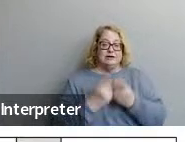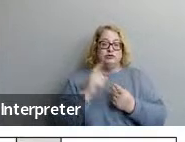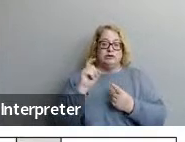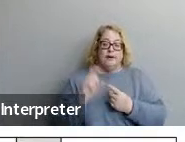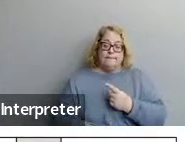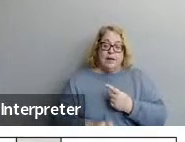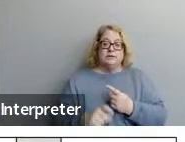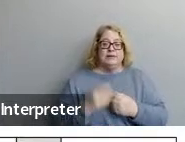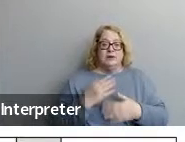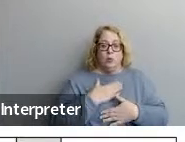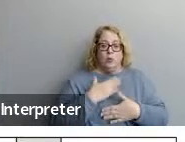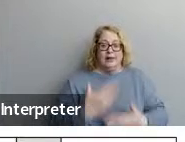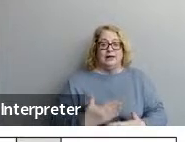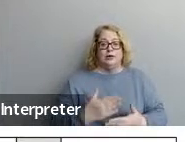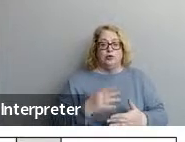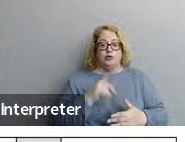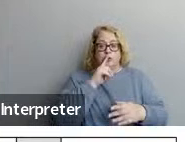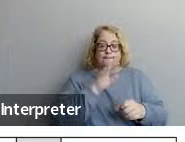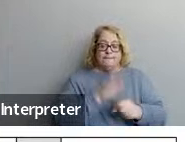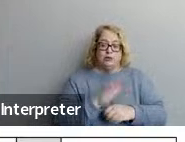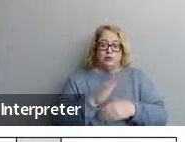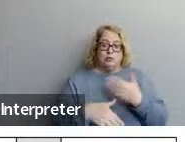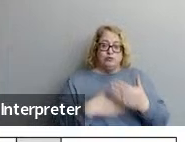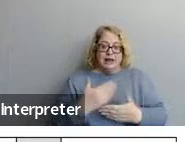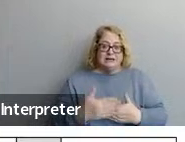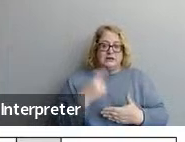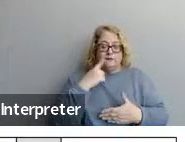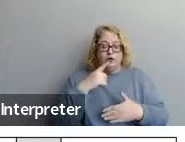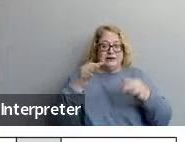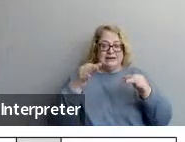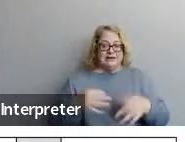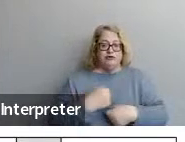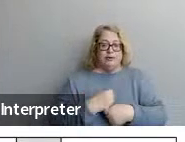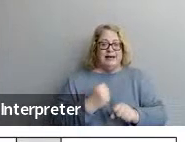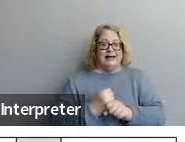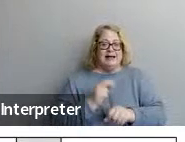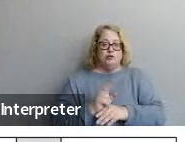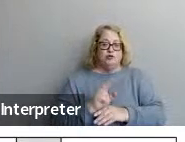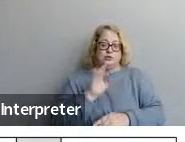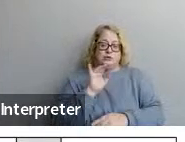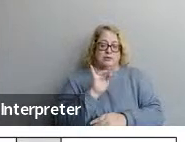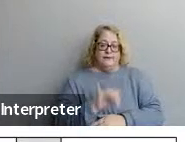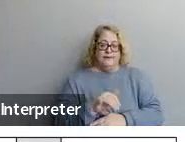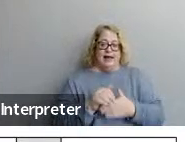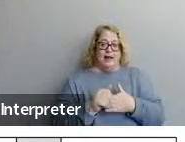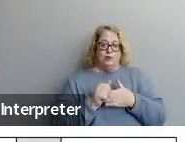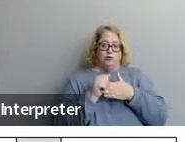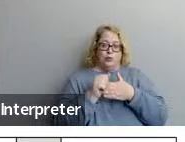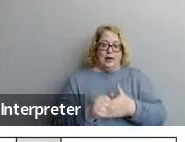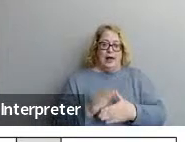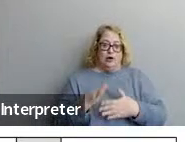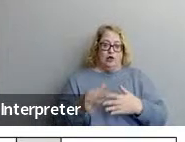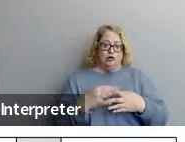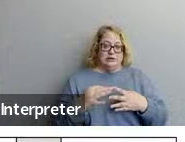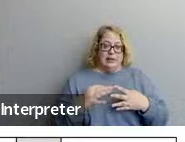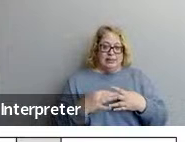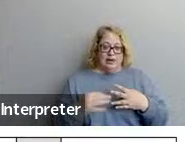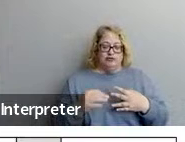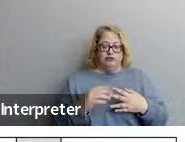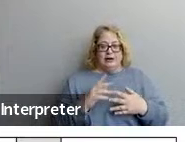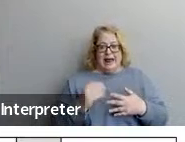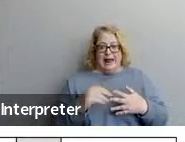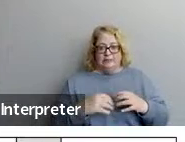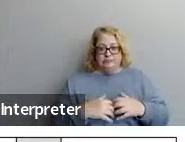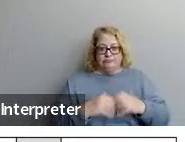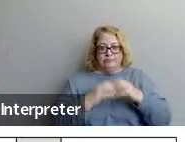the MTSS process for decision-making and use that framework to guide the selection and implementation of